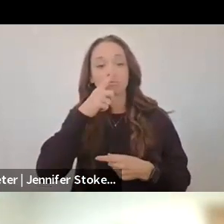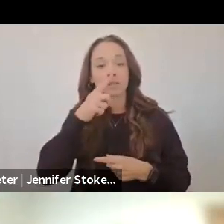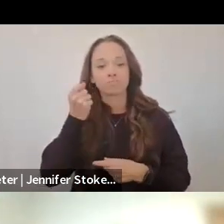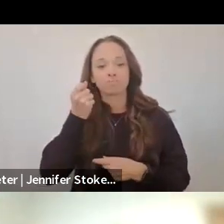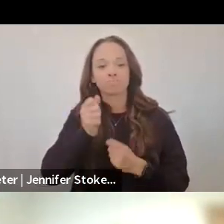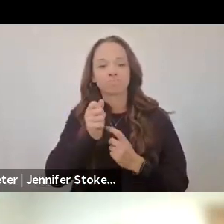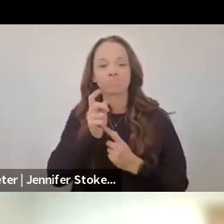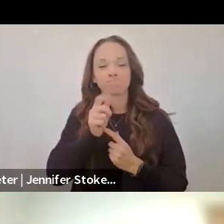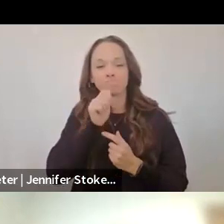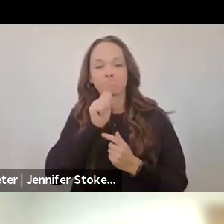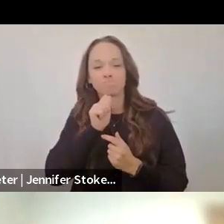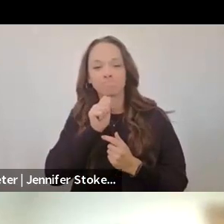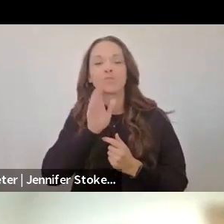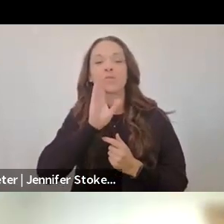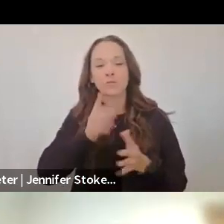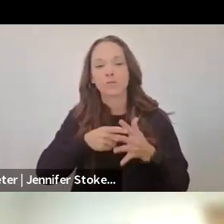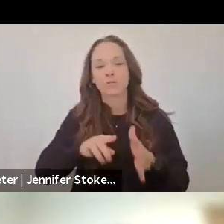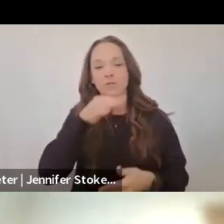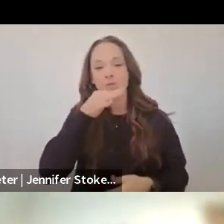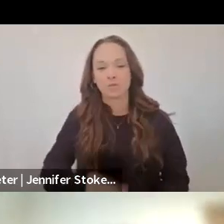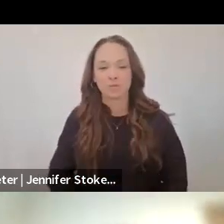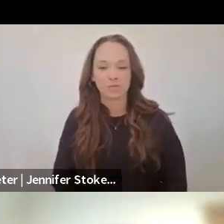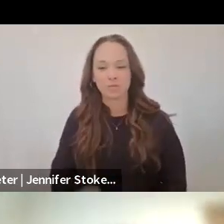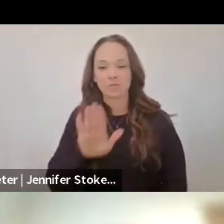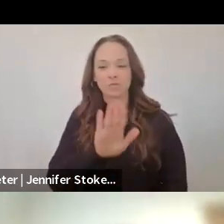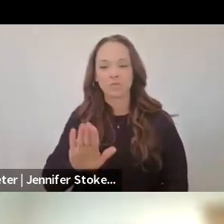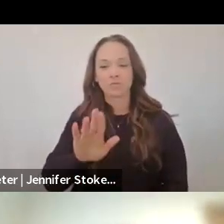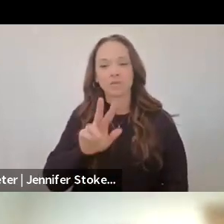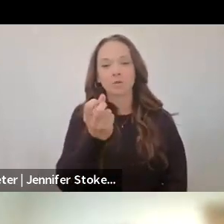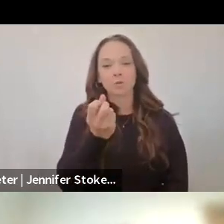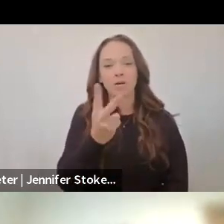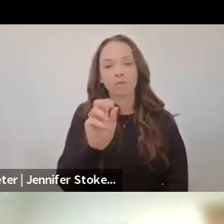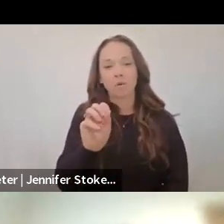for just a minute, we will get started at about 1 after.